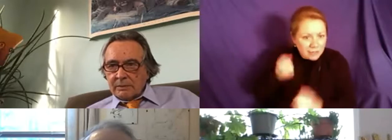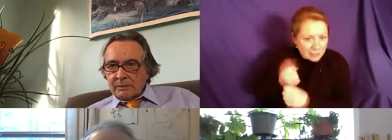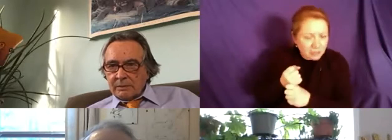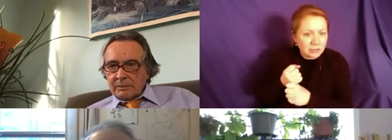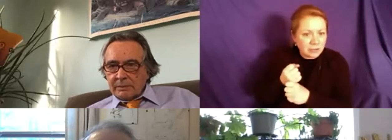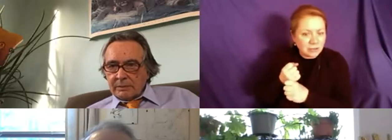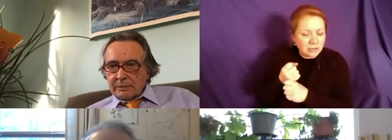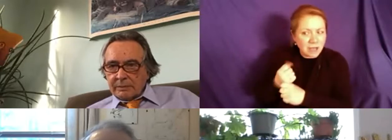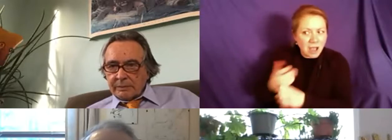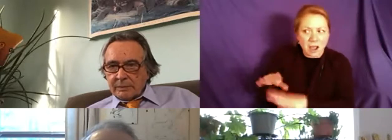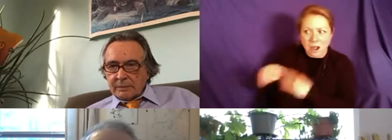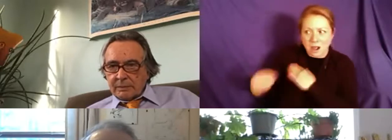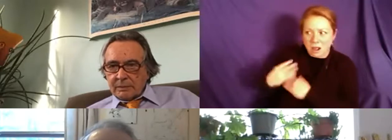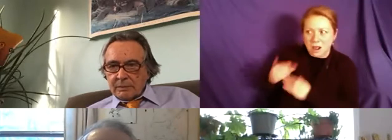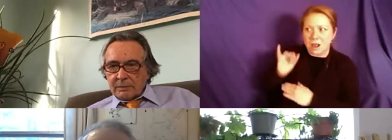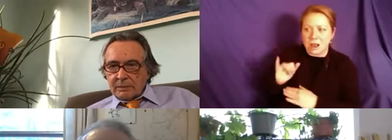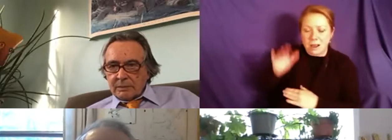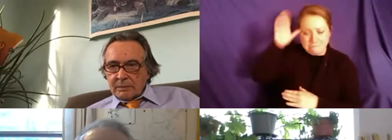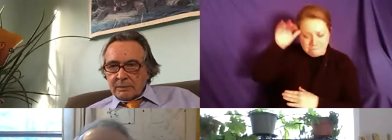you know, that will get you to